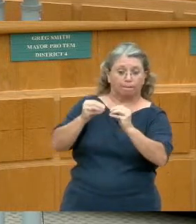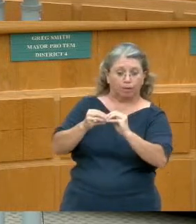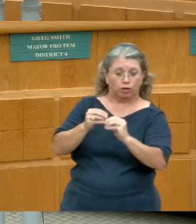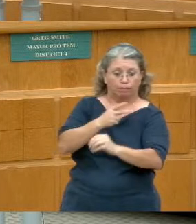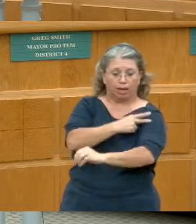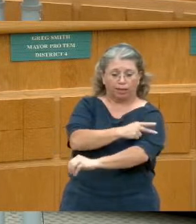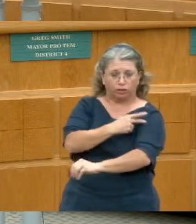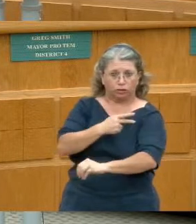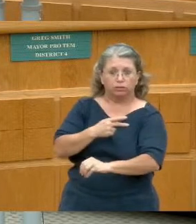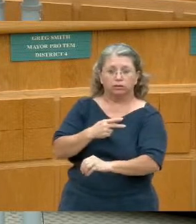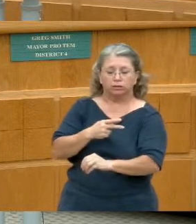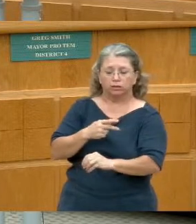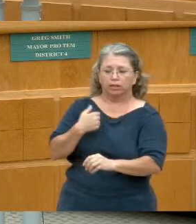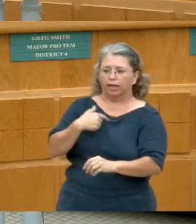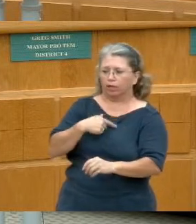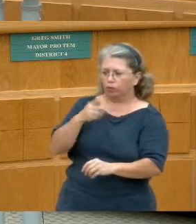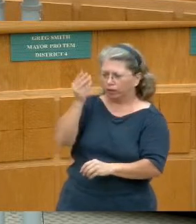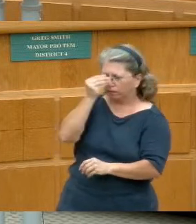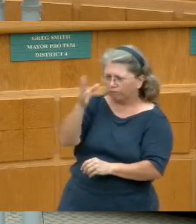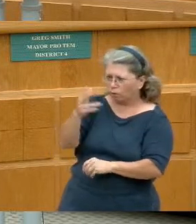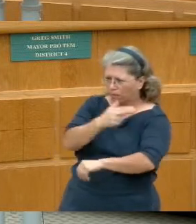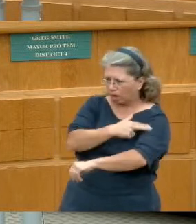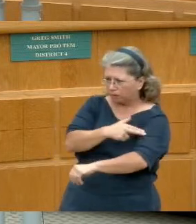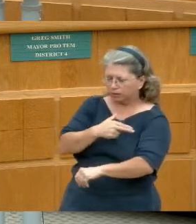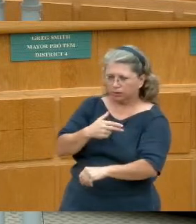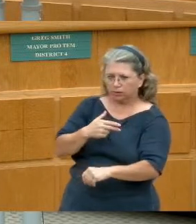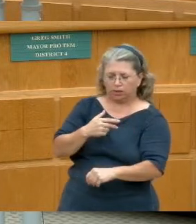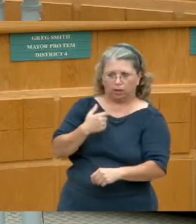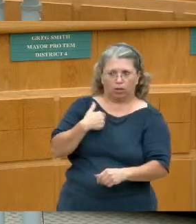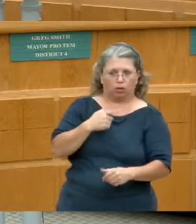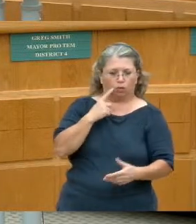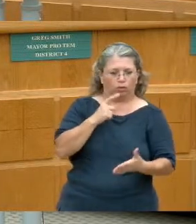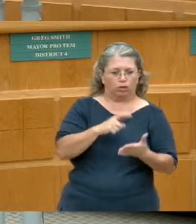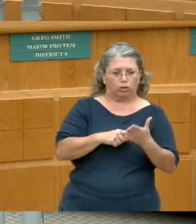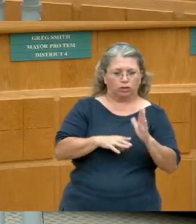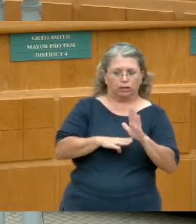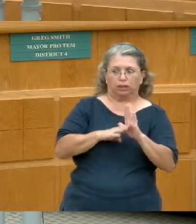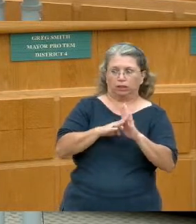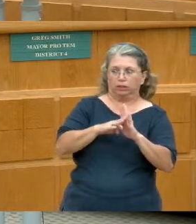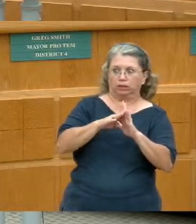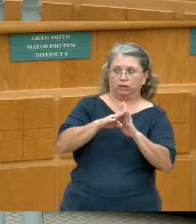expectation. We let them know if we see something that's outside of expectation.